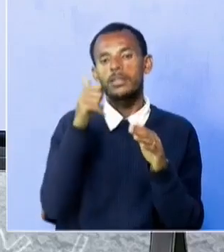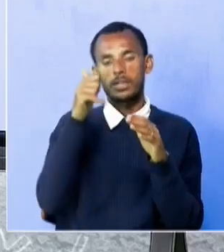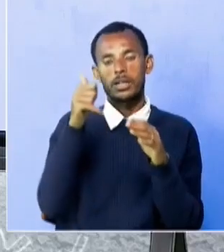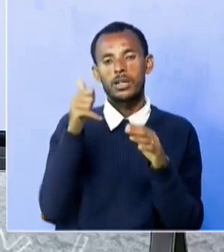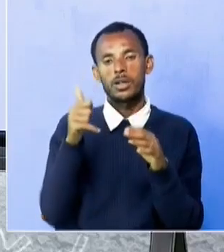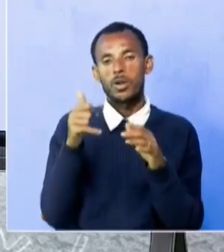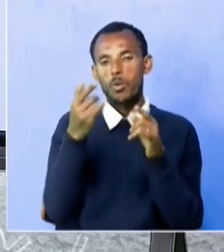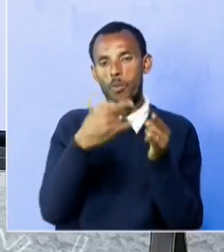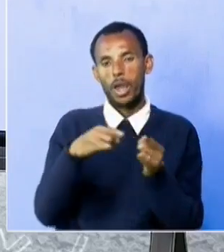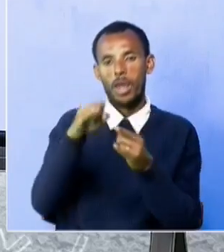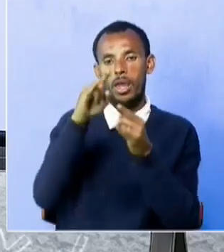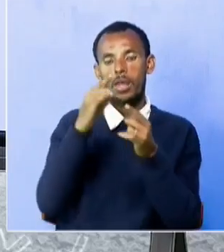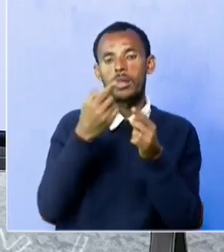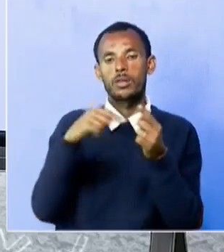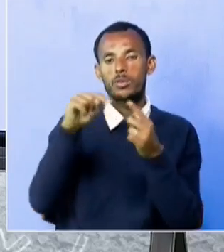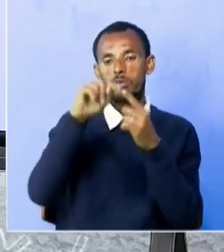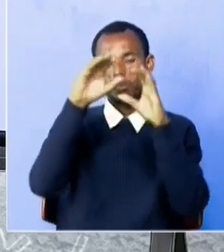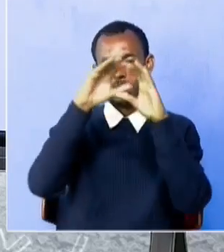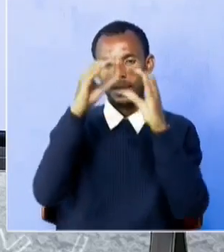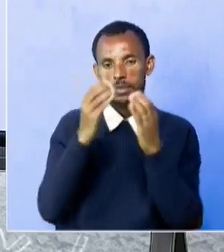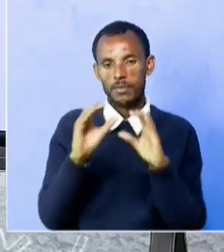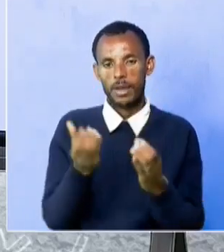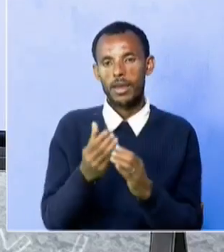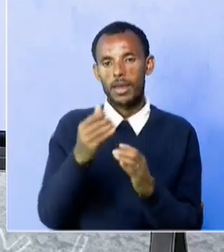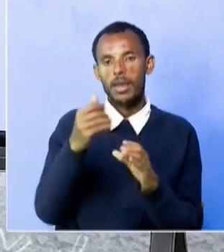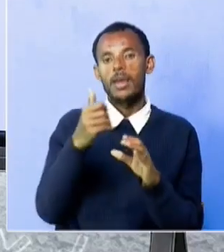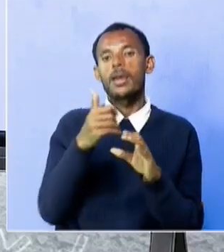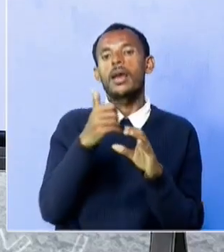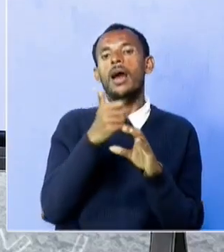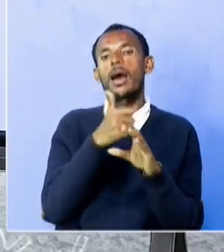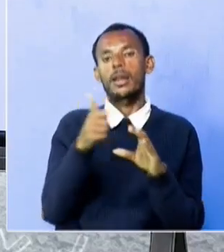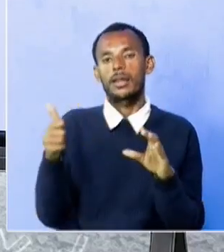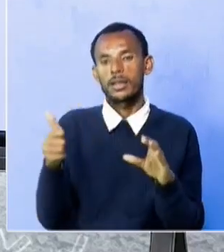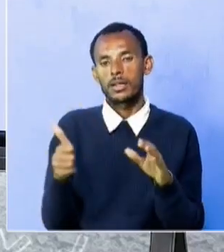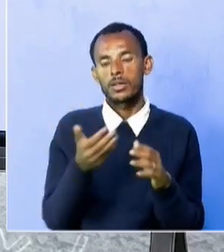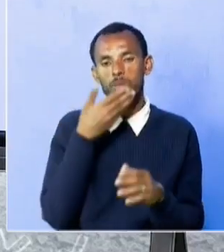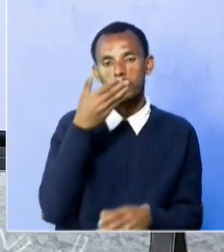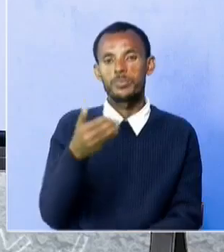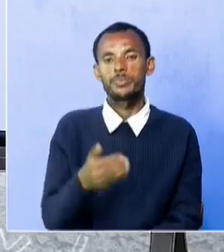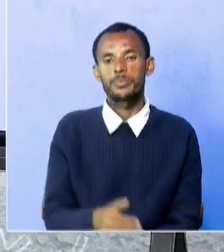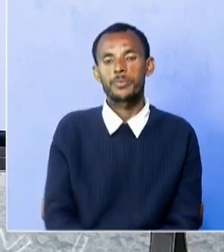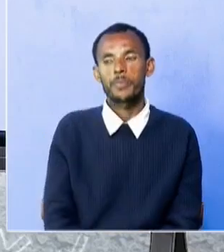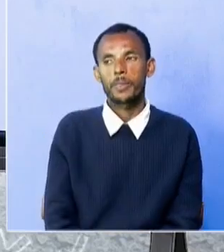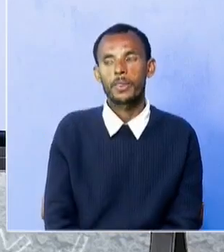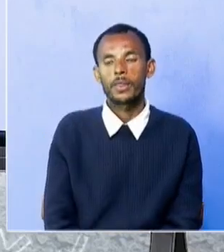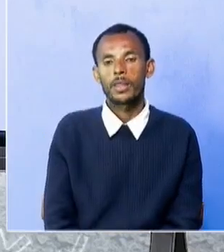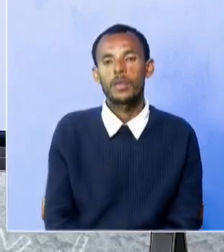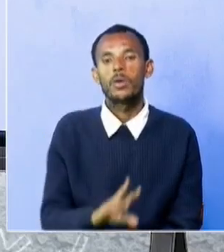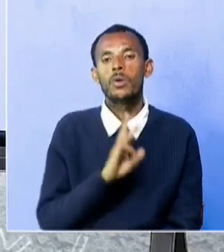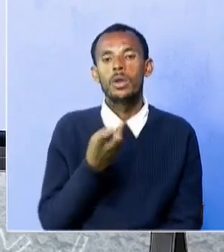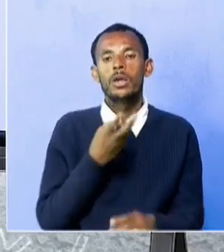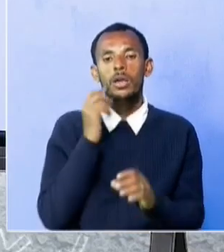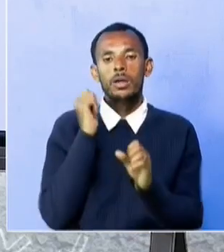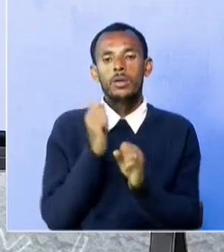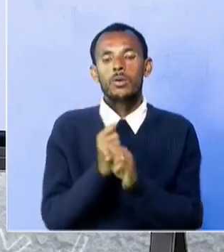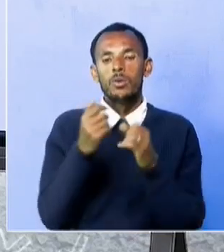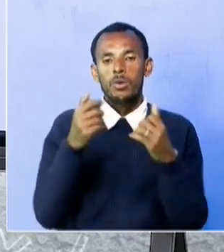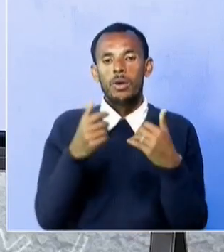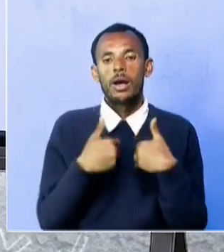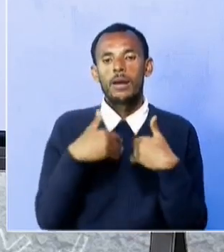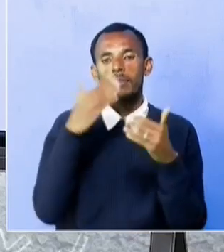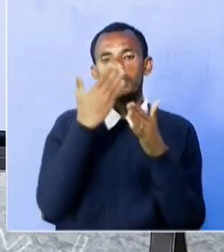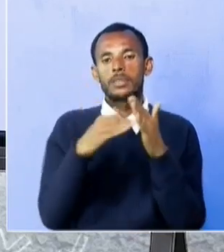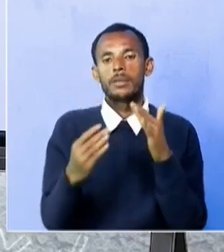common way of classifying arc, right? Good. We do have some